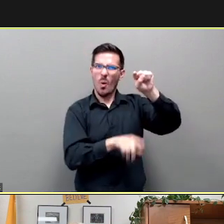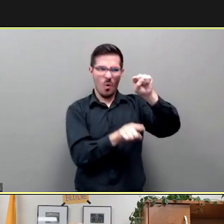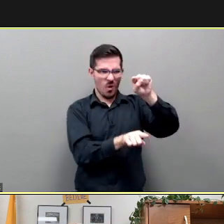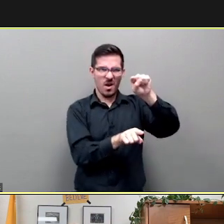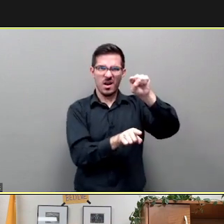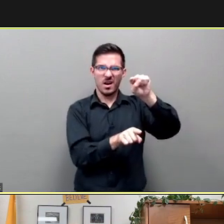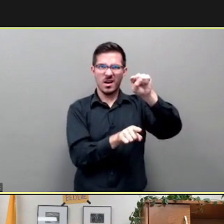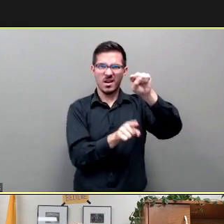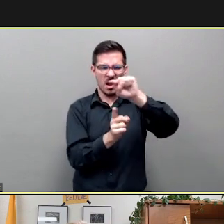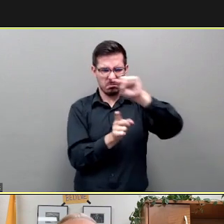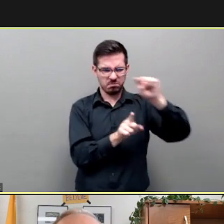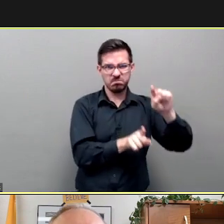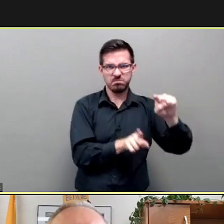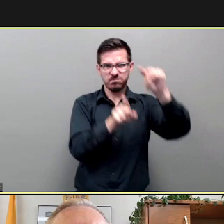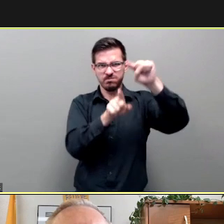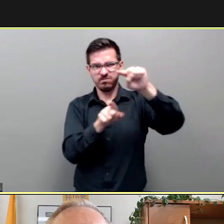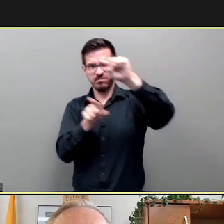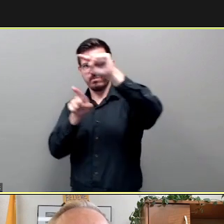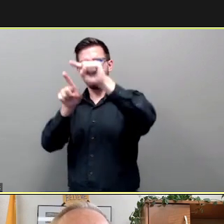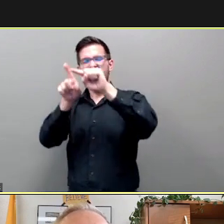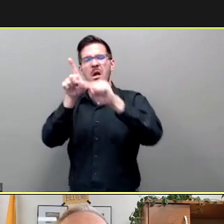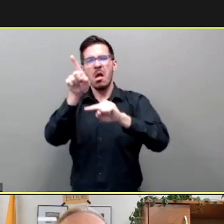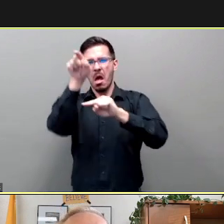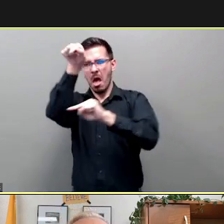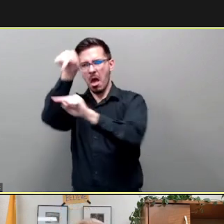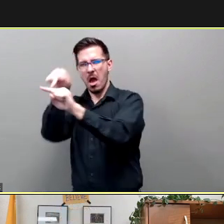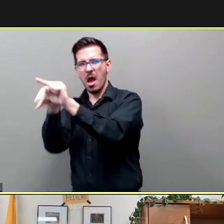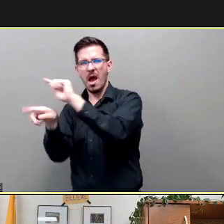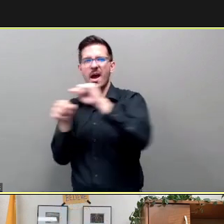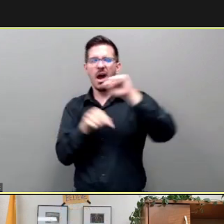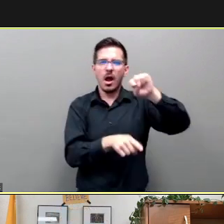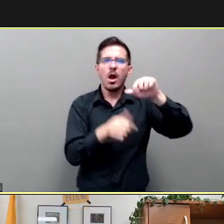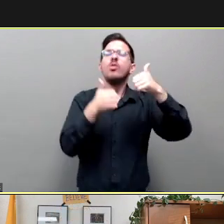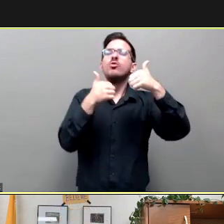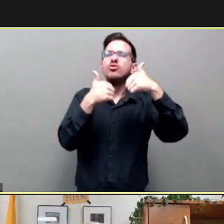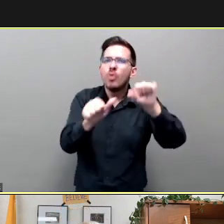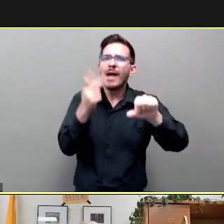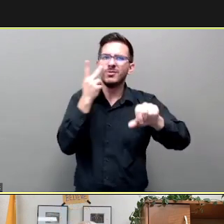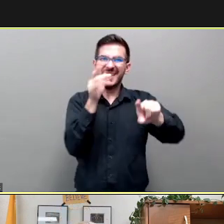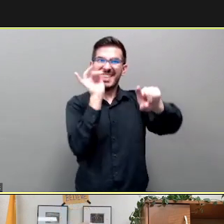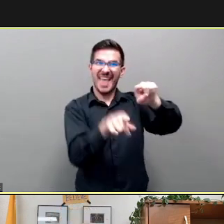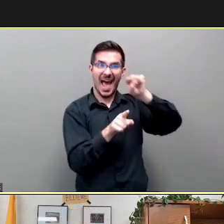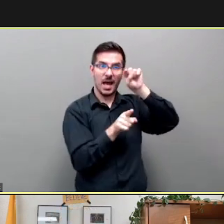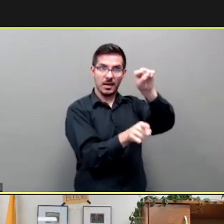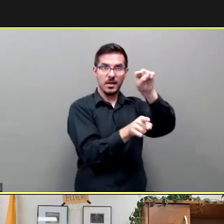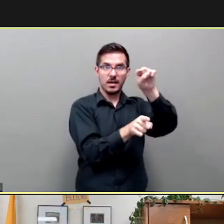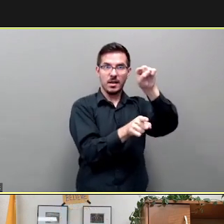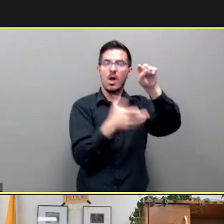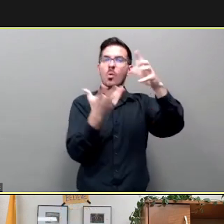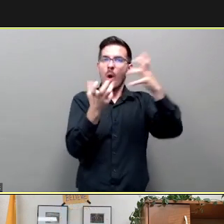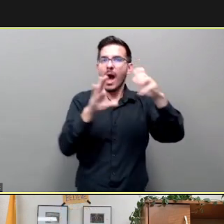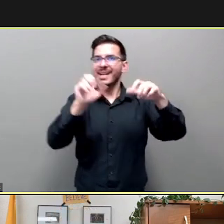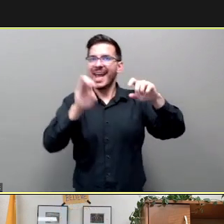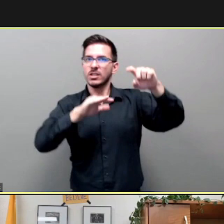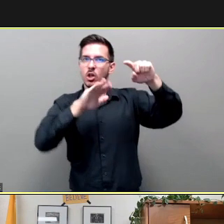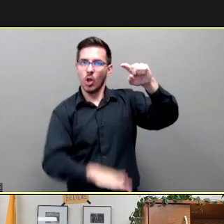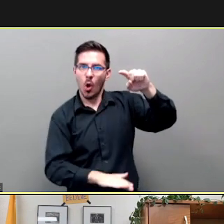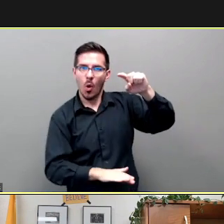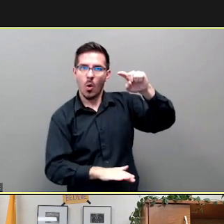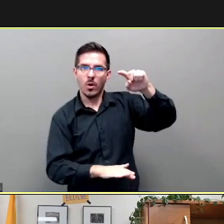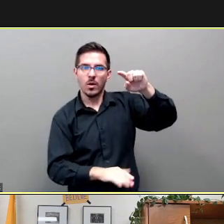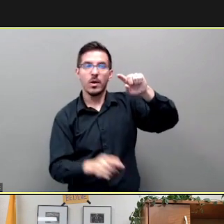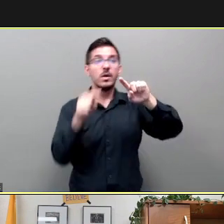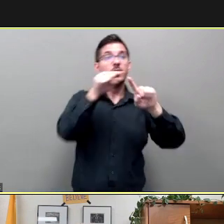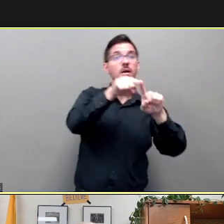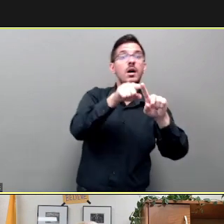Now, that's what we're hoping to find, not just for COVID, but for things like polio, where we can start monitoring